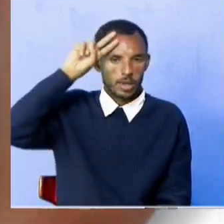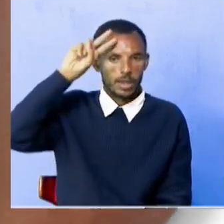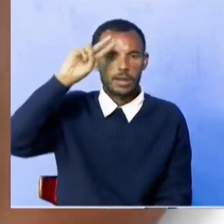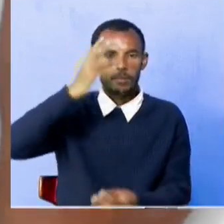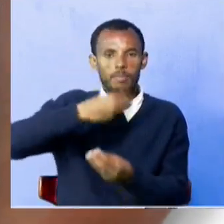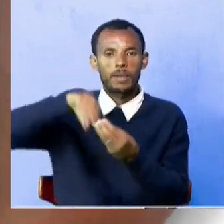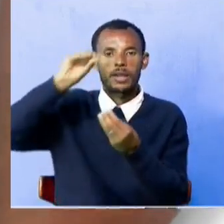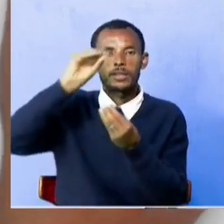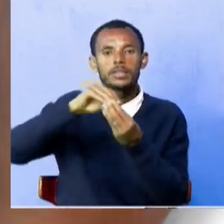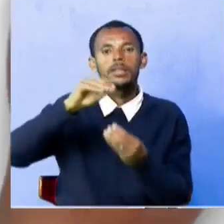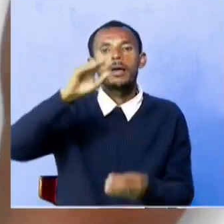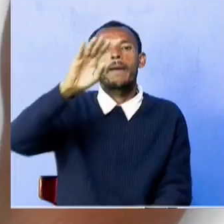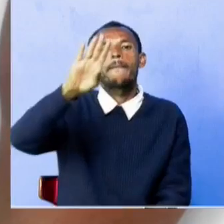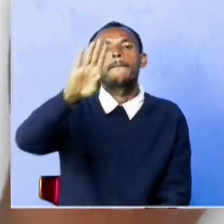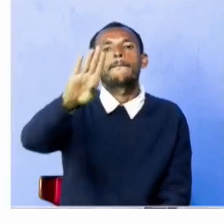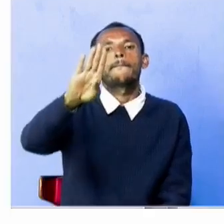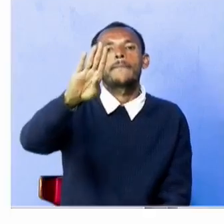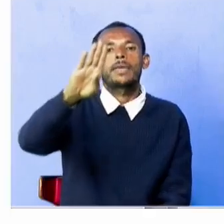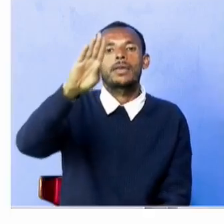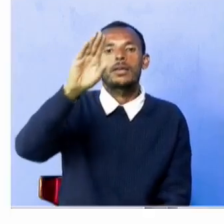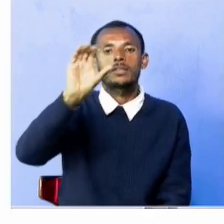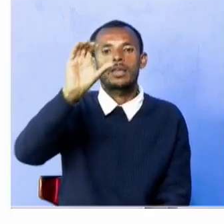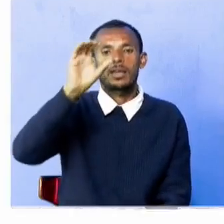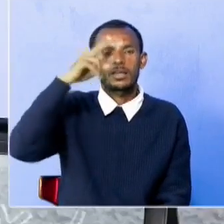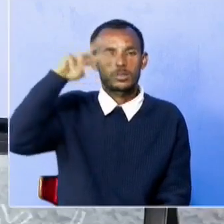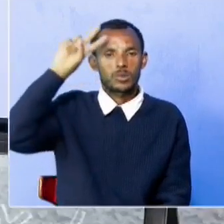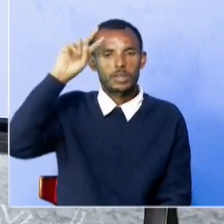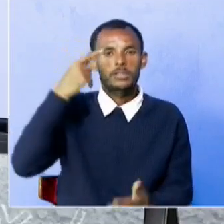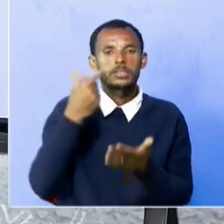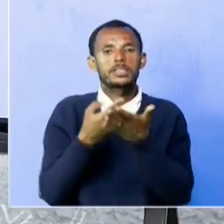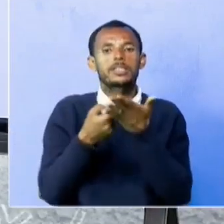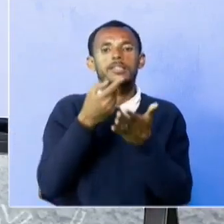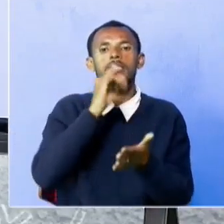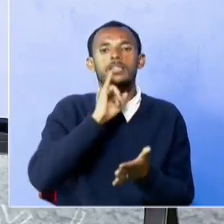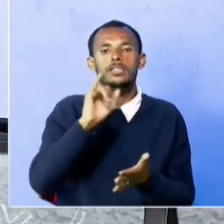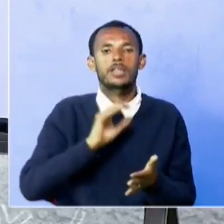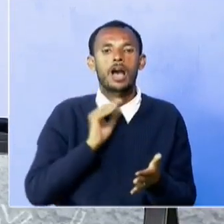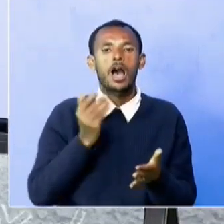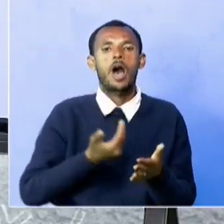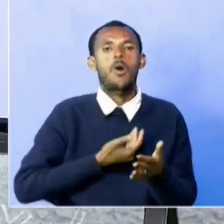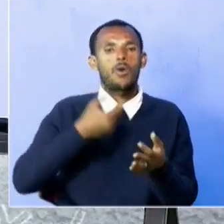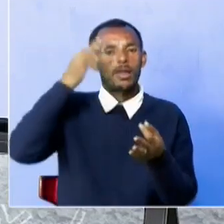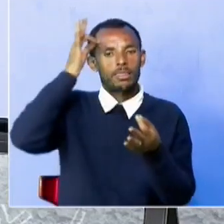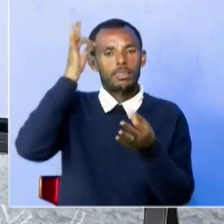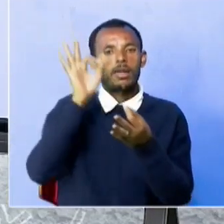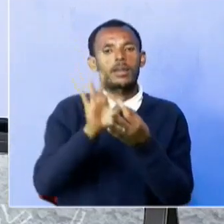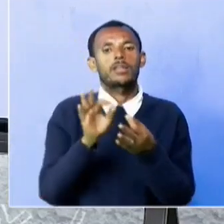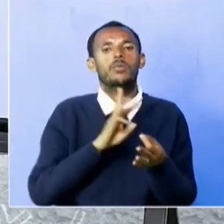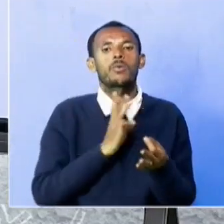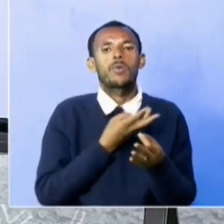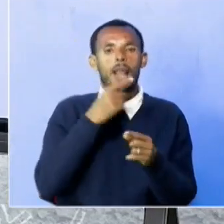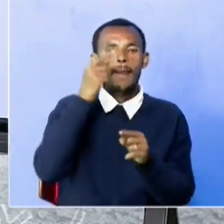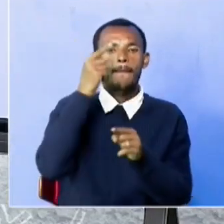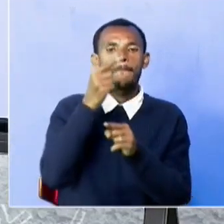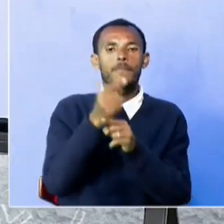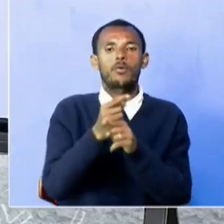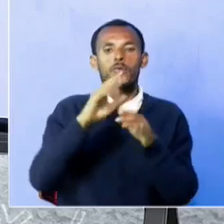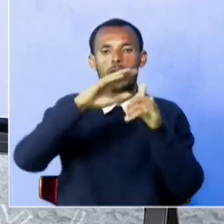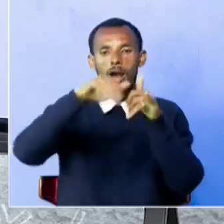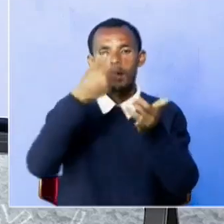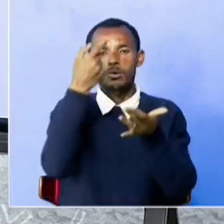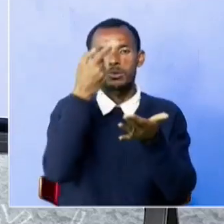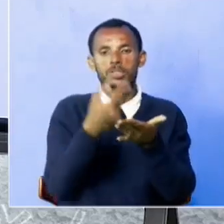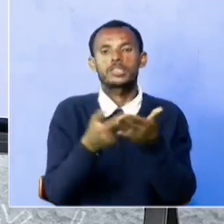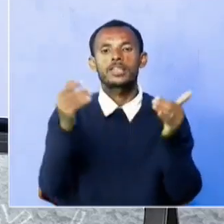plus BC square. Okay, so this is our target. Okay, we will prove how